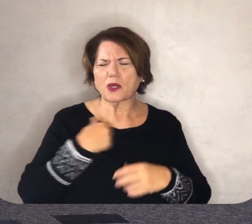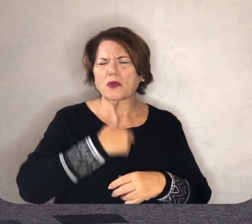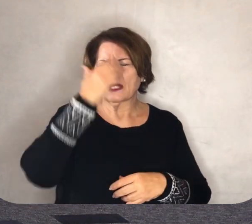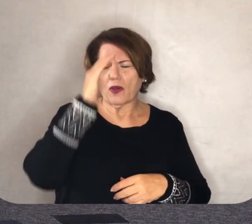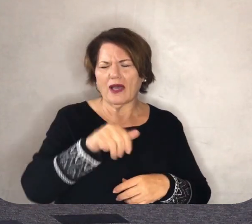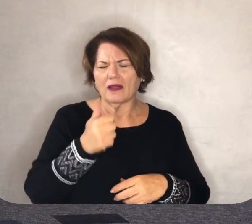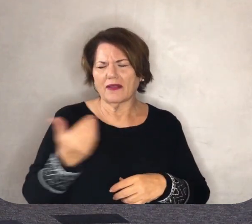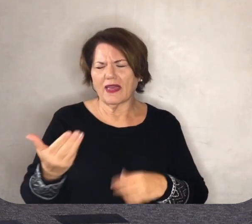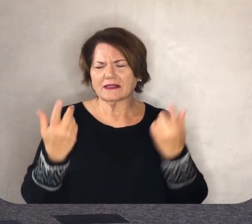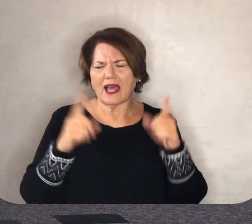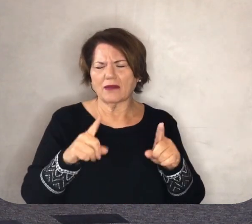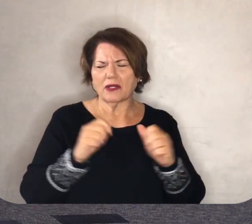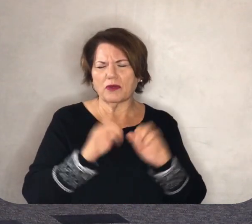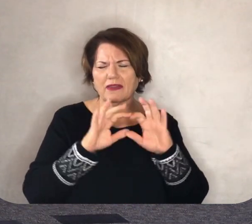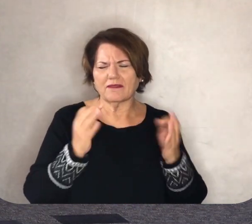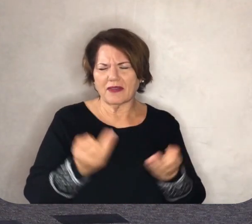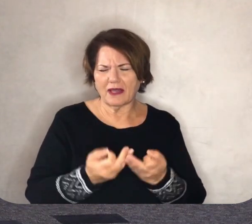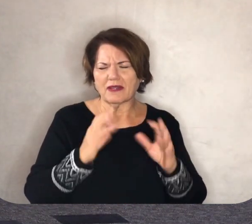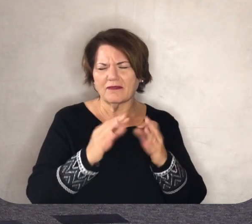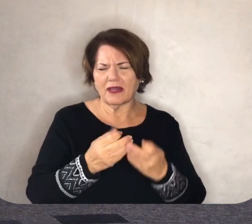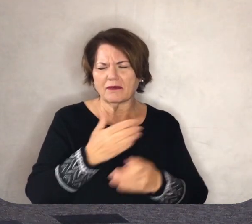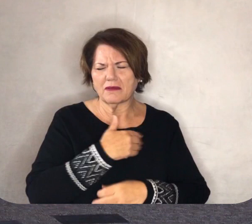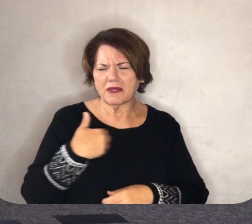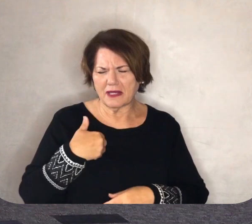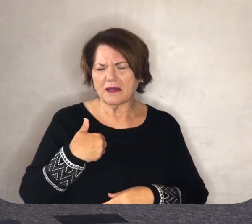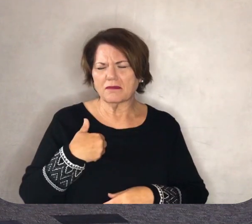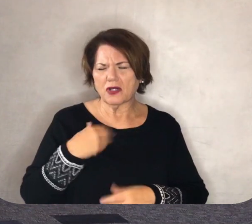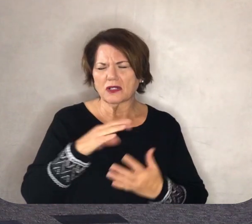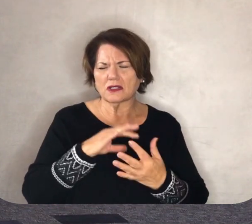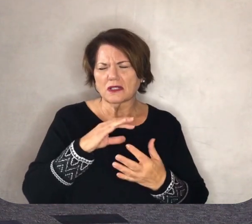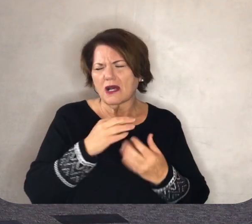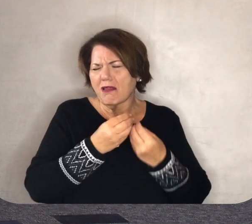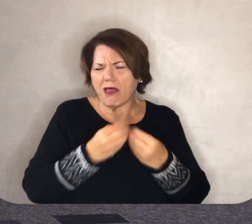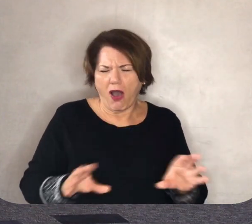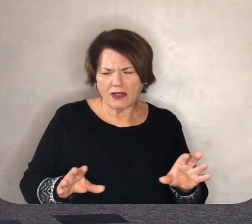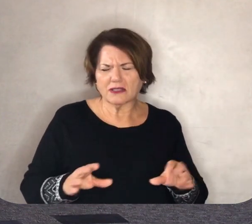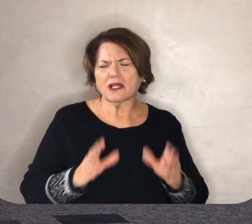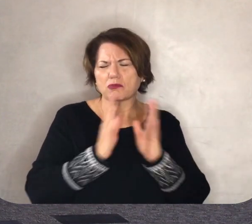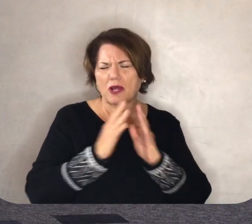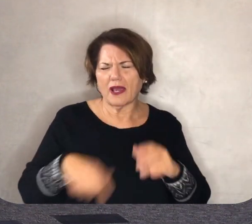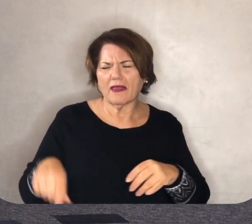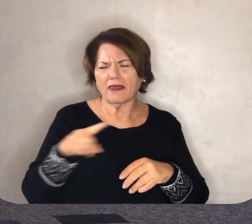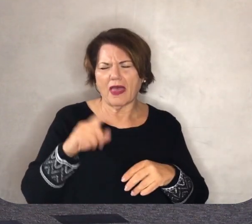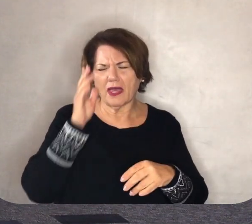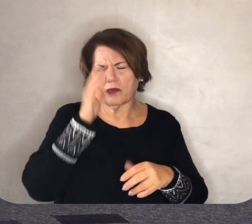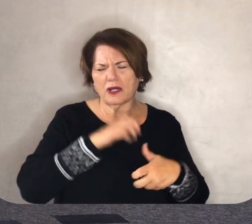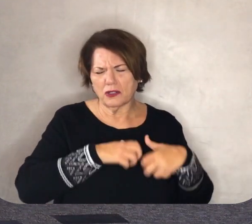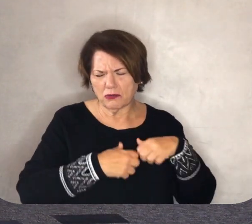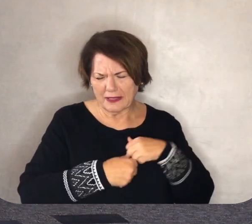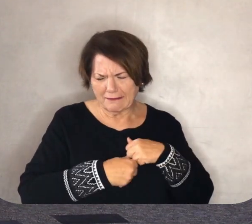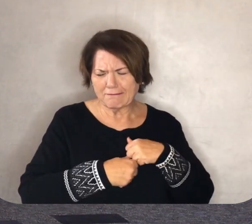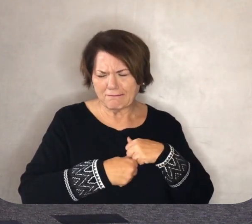happening with other families where family members were lost. And so we just pray that they would be able to grieve well, as the kind